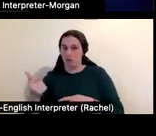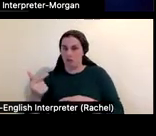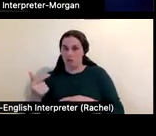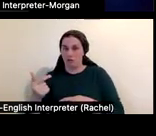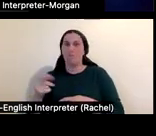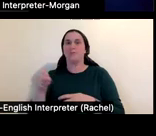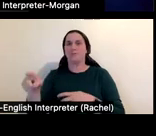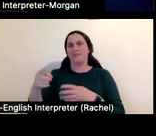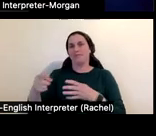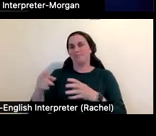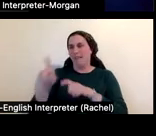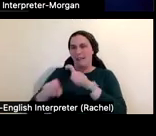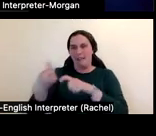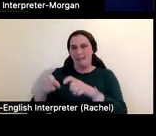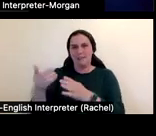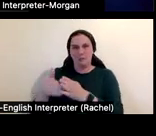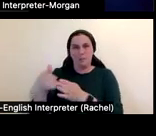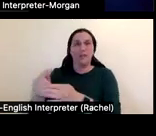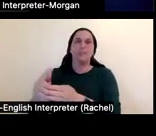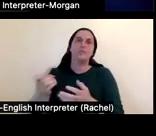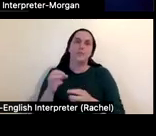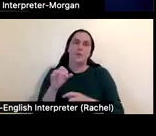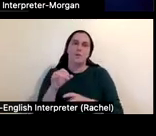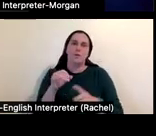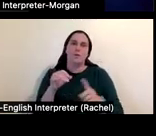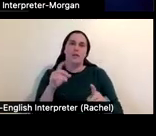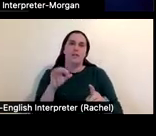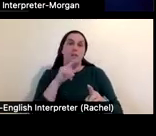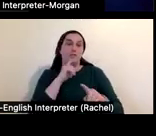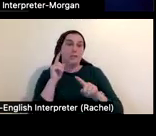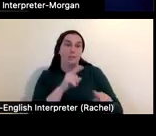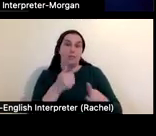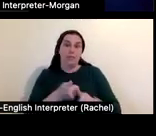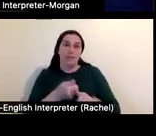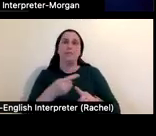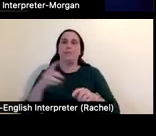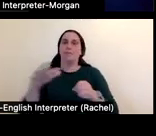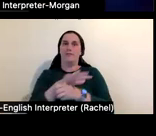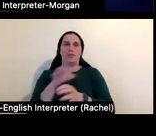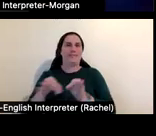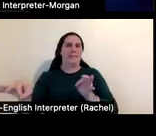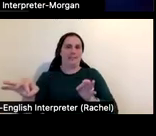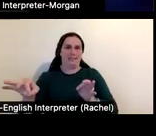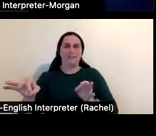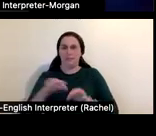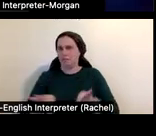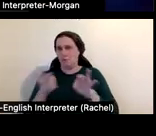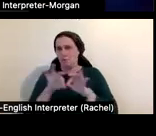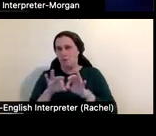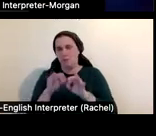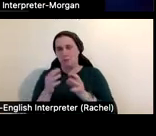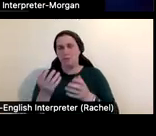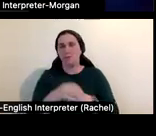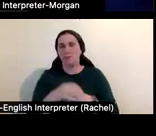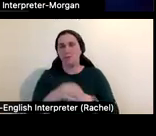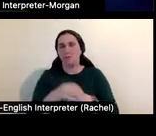Albert mag die Katze. And that's another thing, like we are responding in like a complete sentence. That's also something, you know, once we get into the rhythm of that,